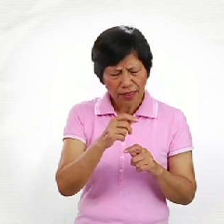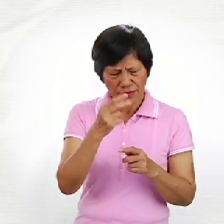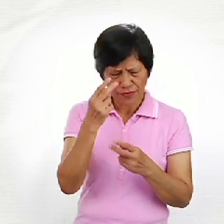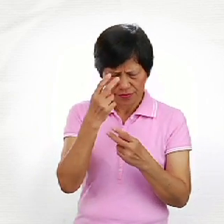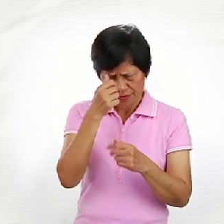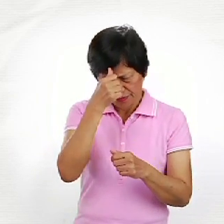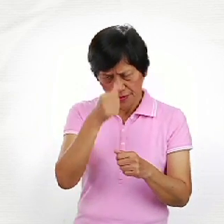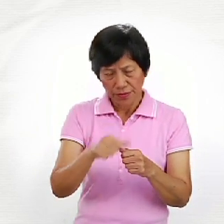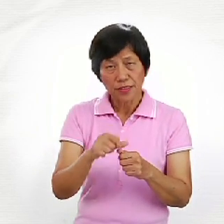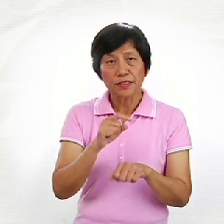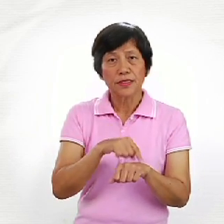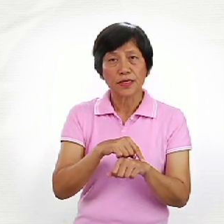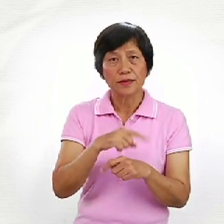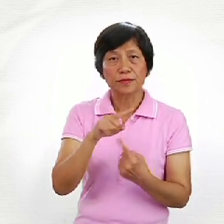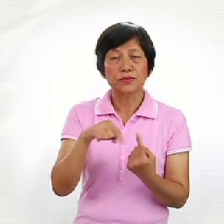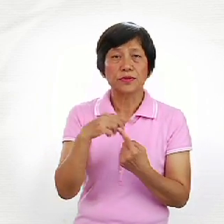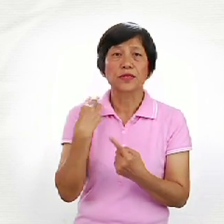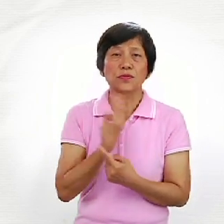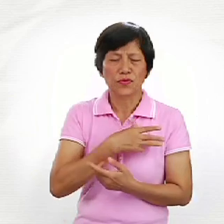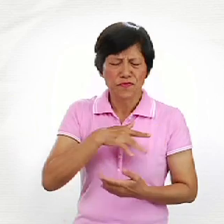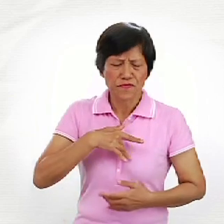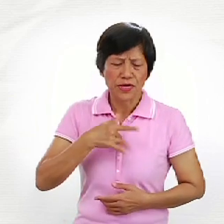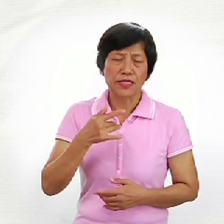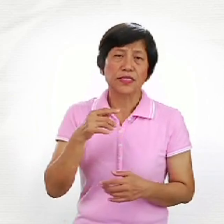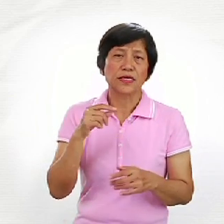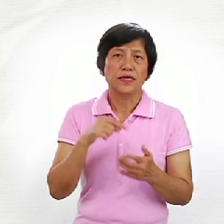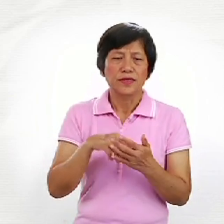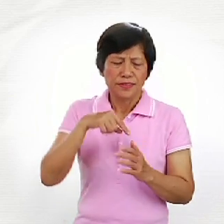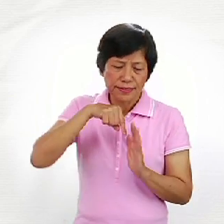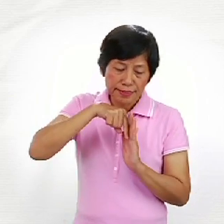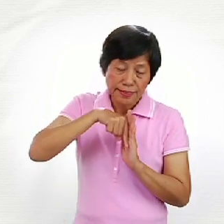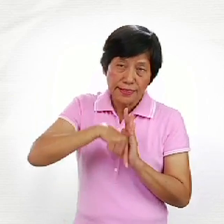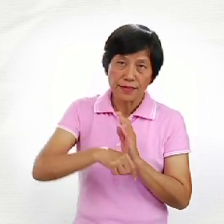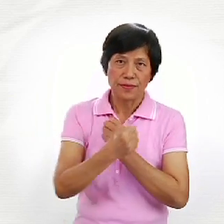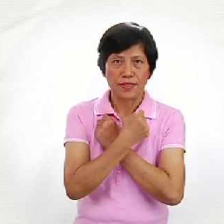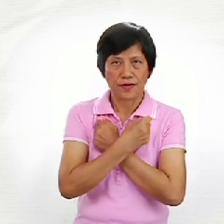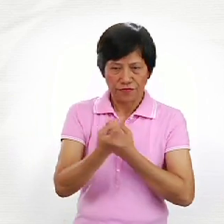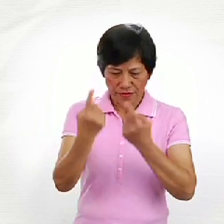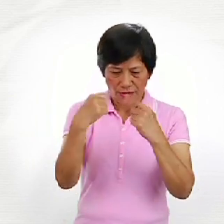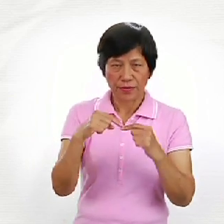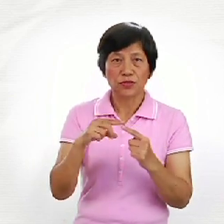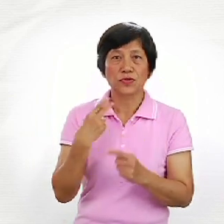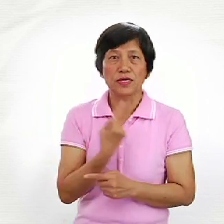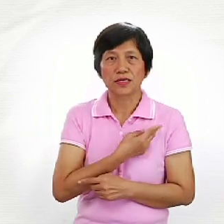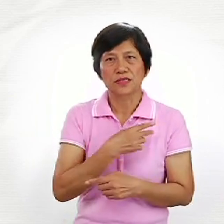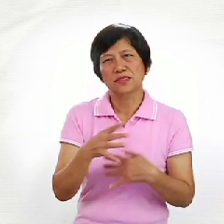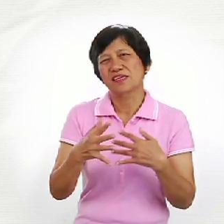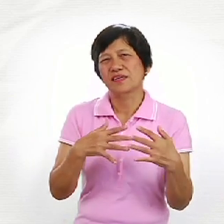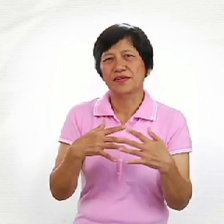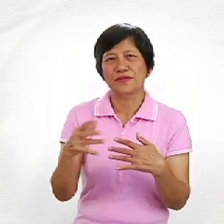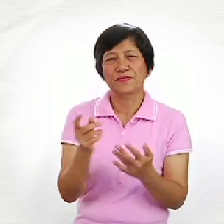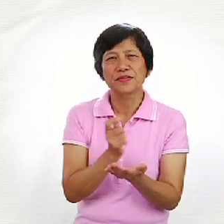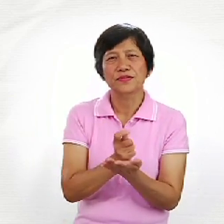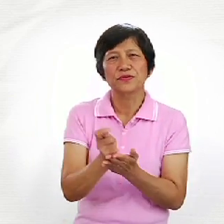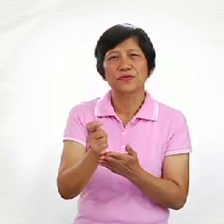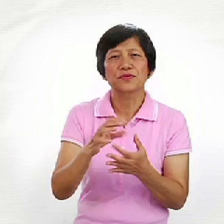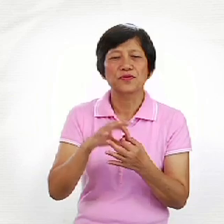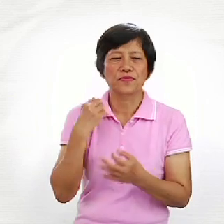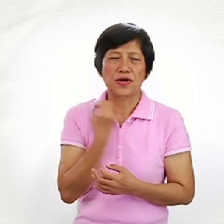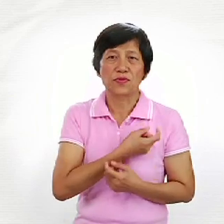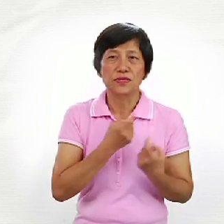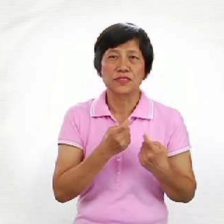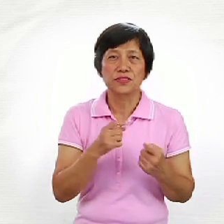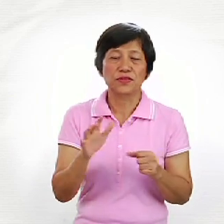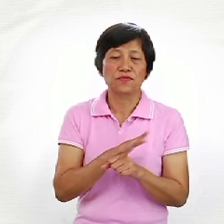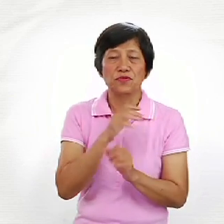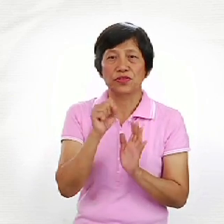when we felt this deep love coming to us in spite of the truth of our